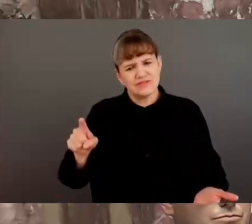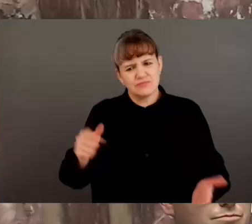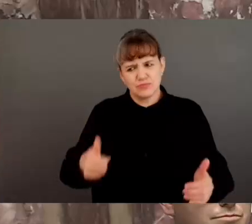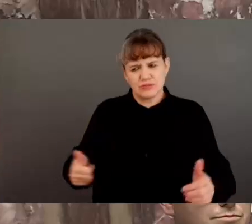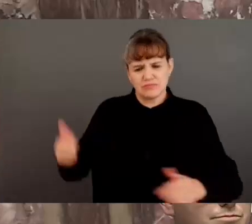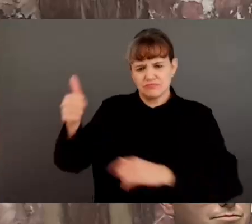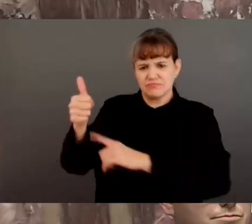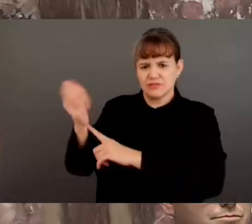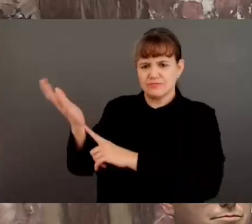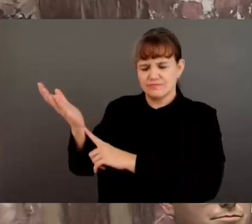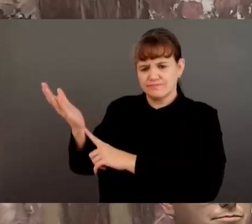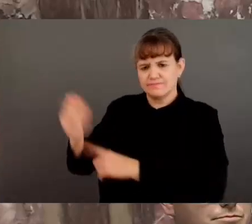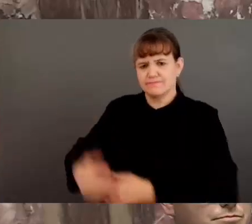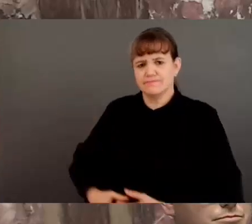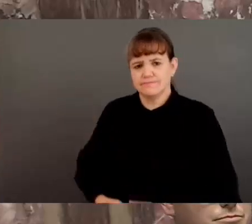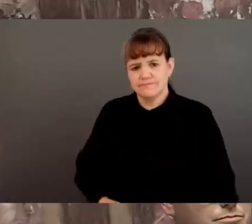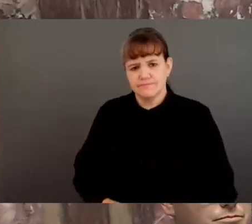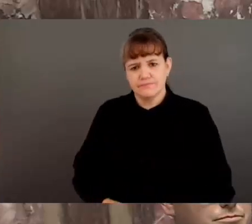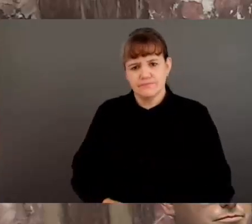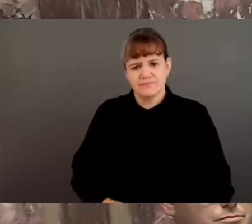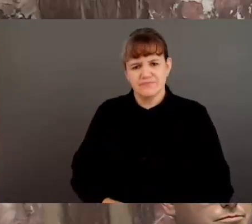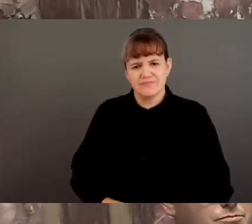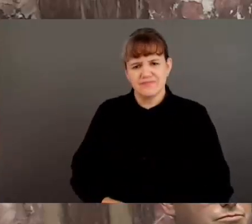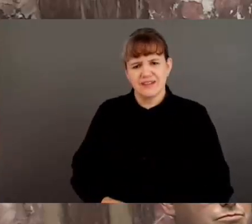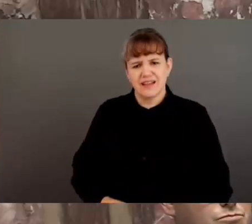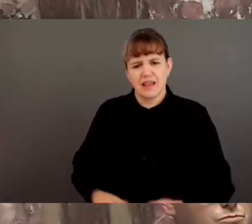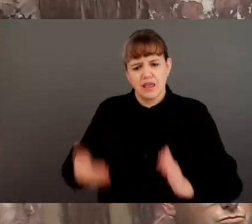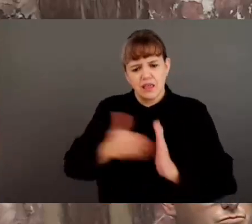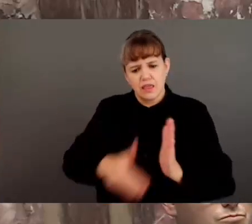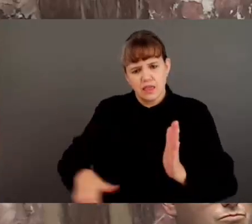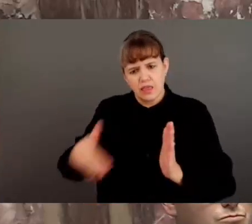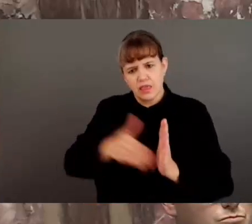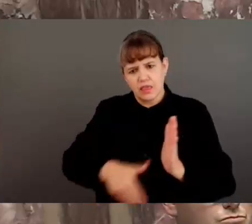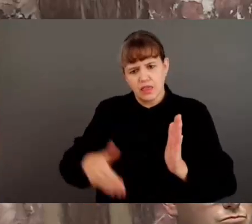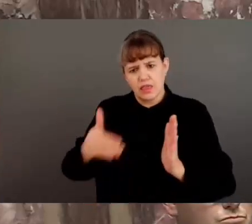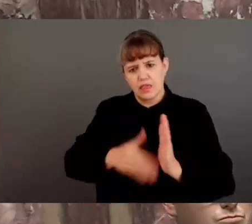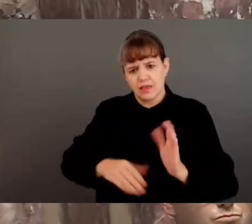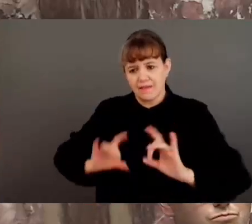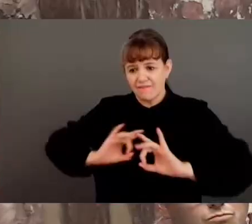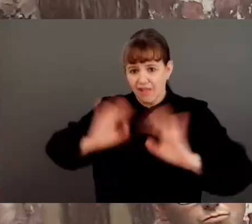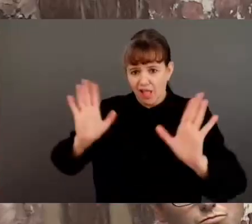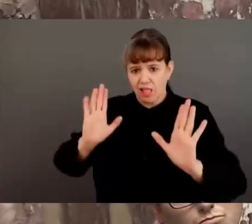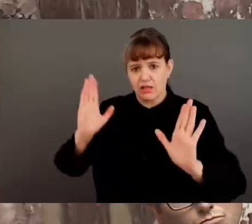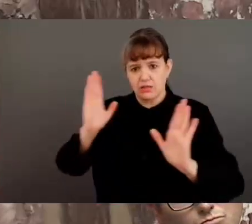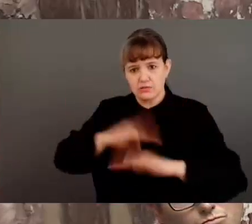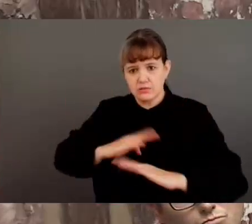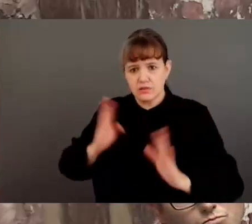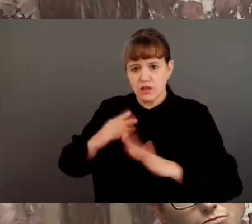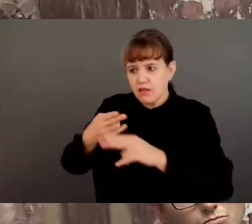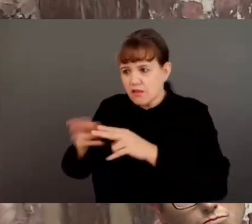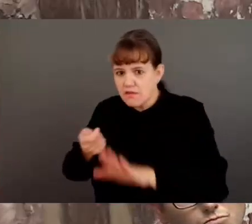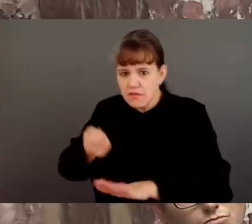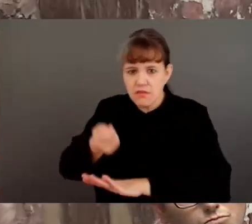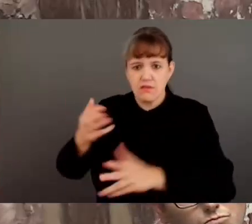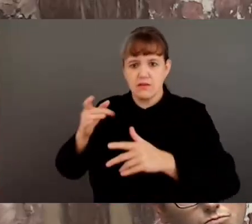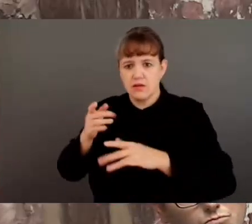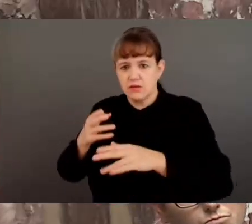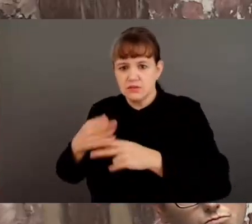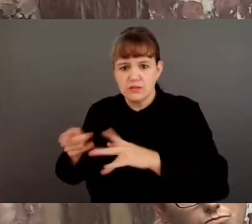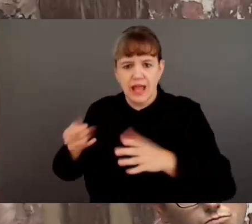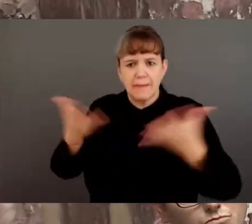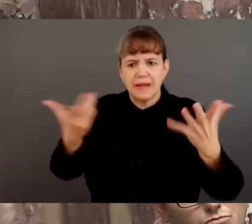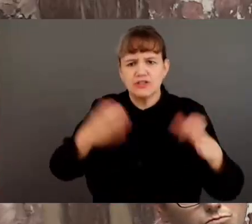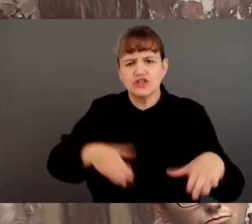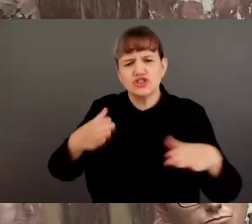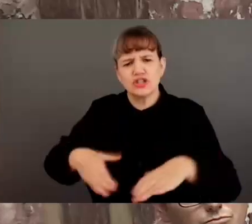how many chances does a violent repeat offender get before this Premier will stand up